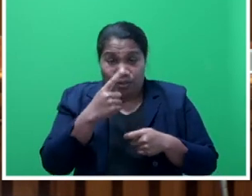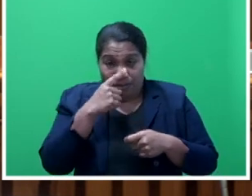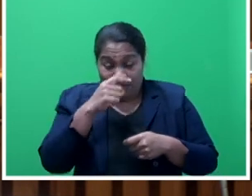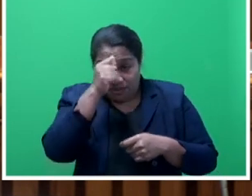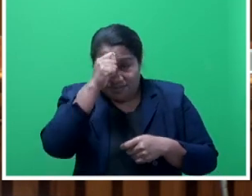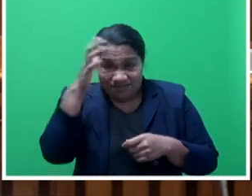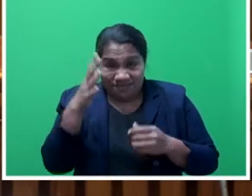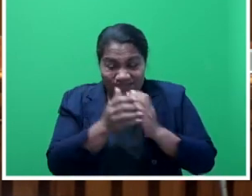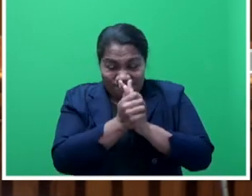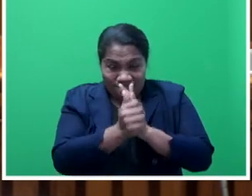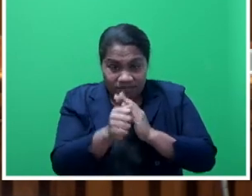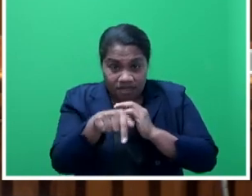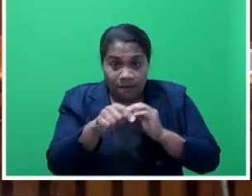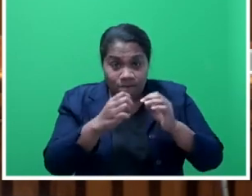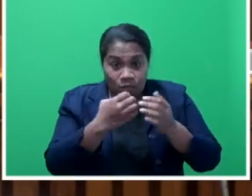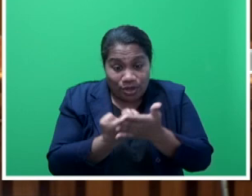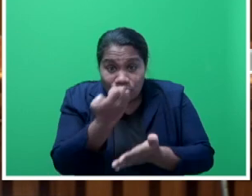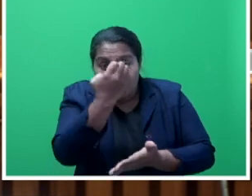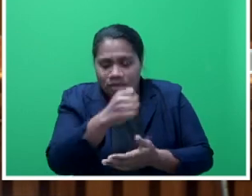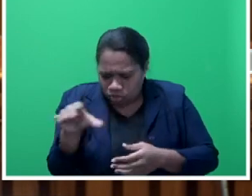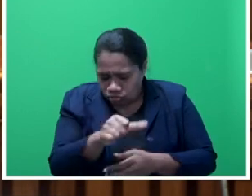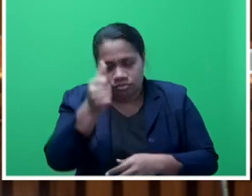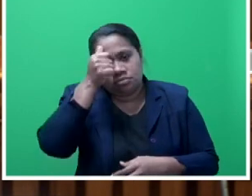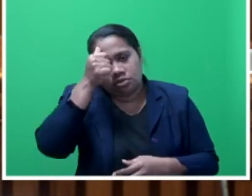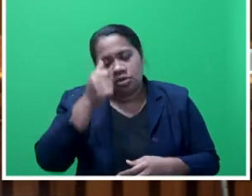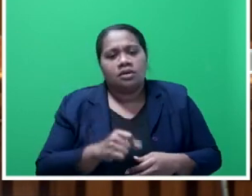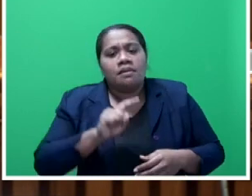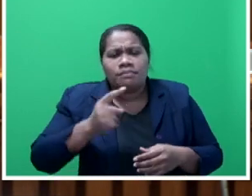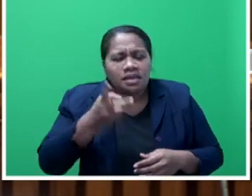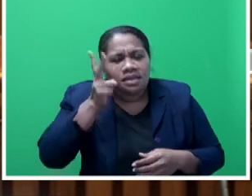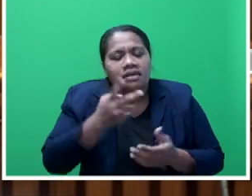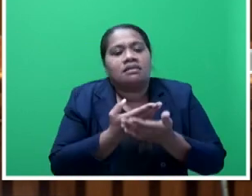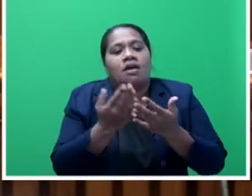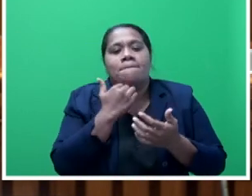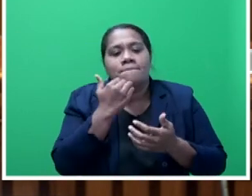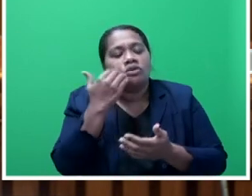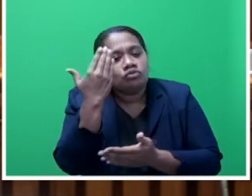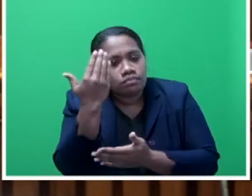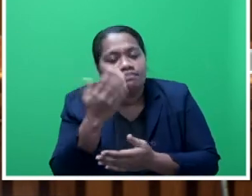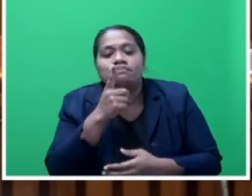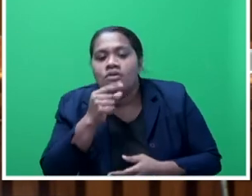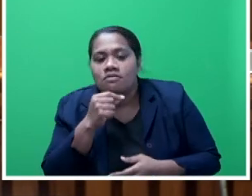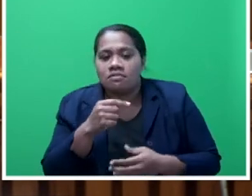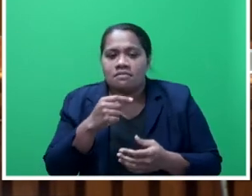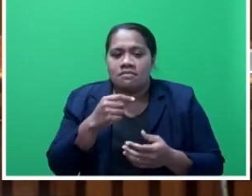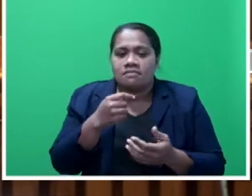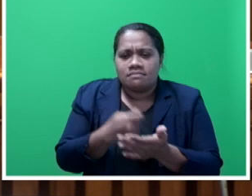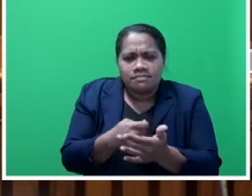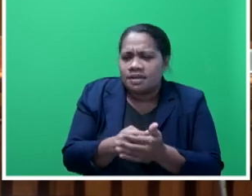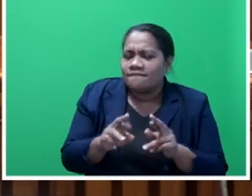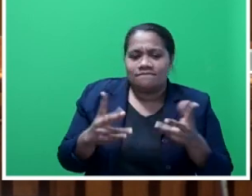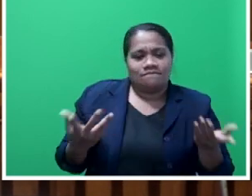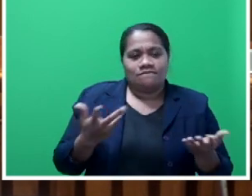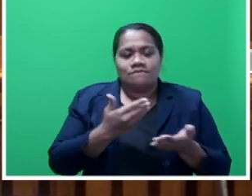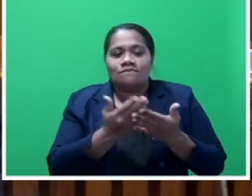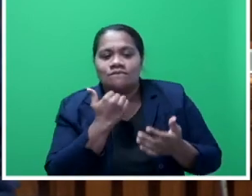talked about the interest rates. Again, it depends on how much you borrow the money for, but I did indicate in my